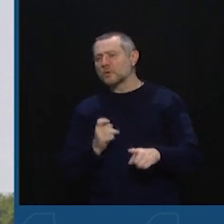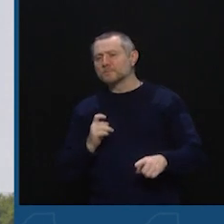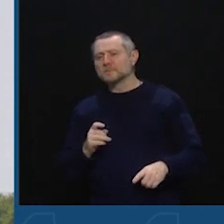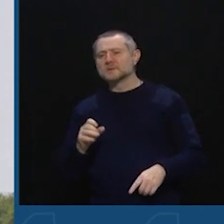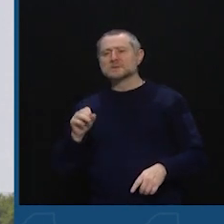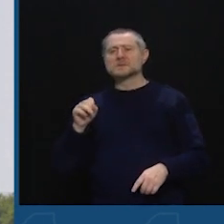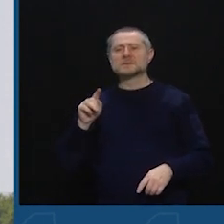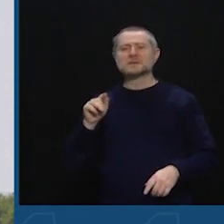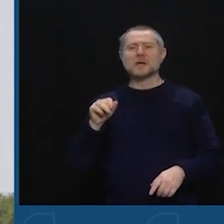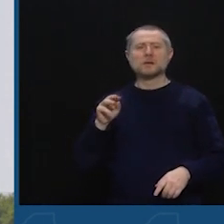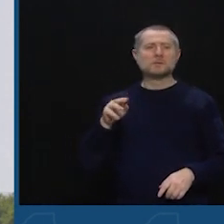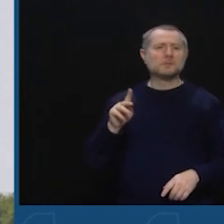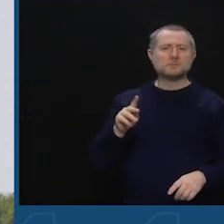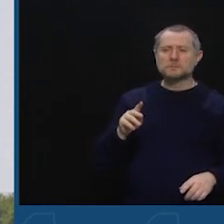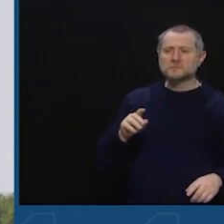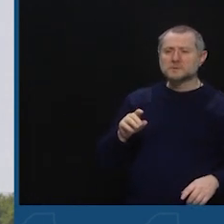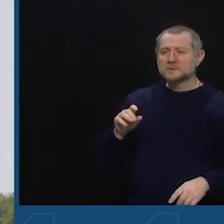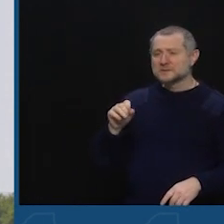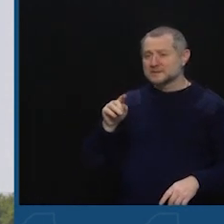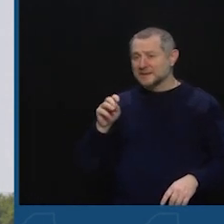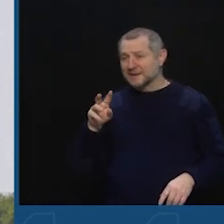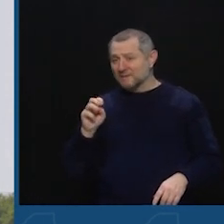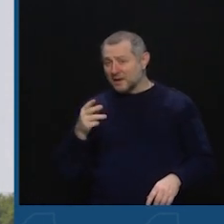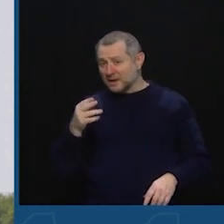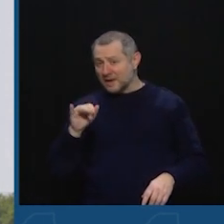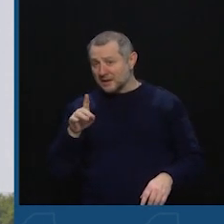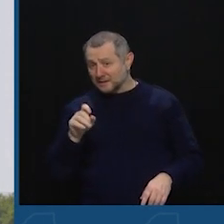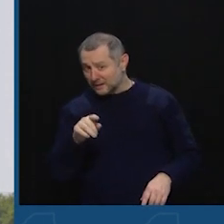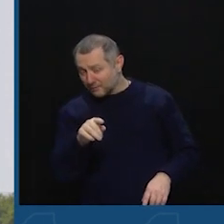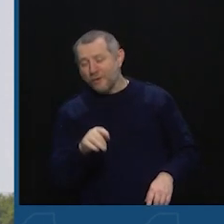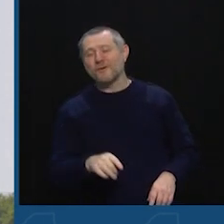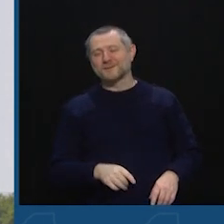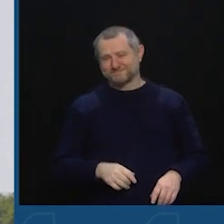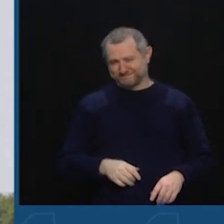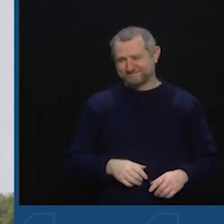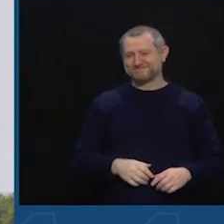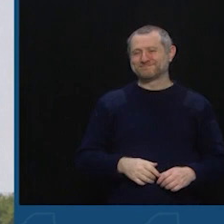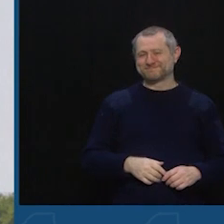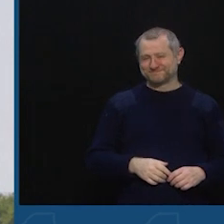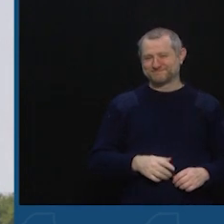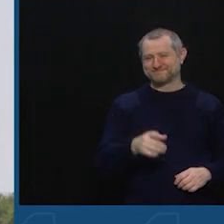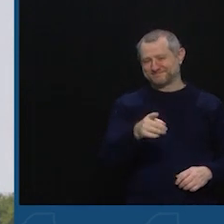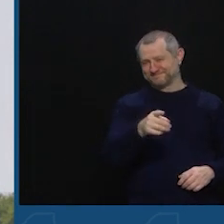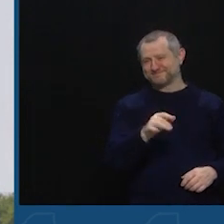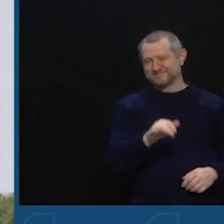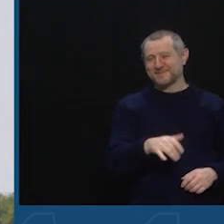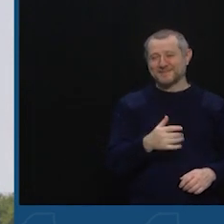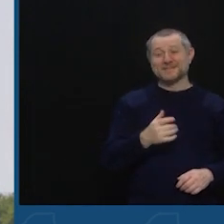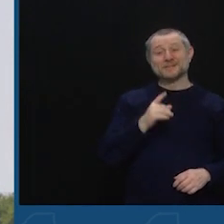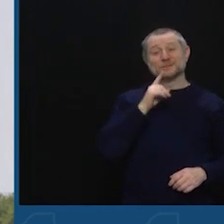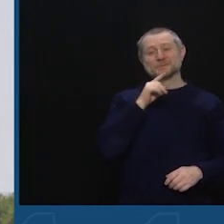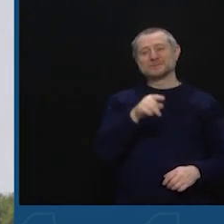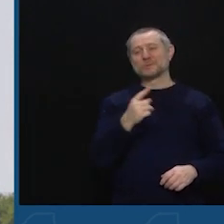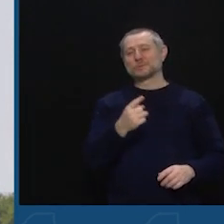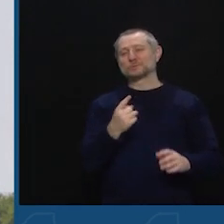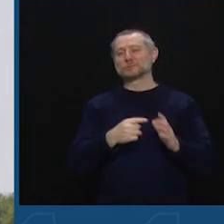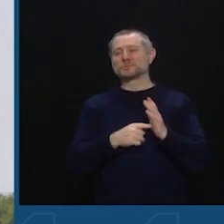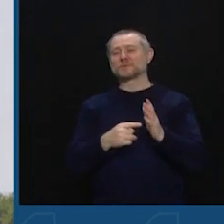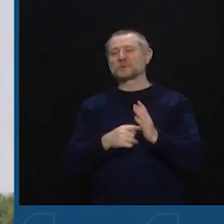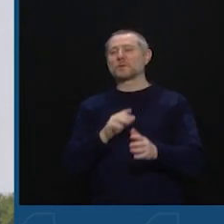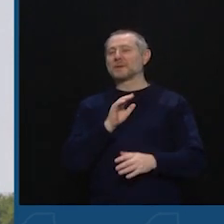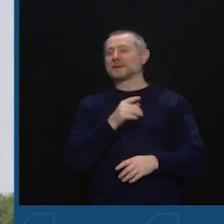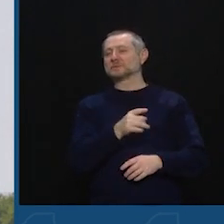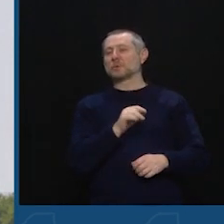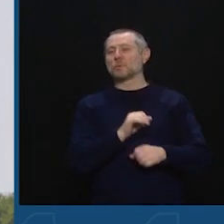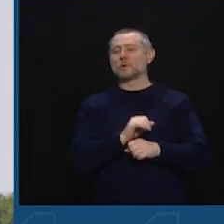there's Steve. Steve Hyde, Stamp, they're together. You look up Wikipedia, it's those two words are right next to each other. He's worked for as long as I was